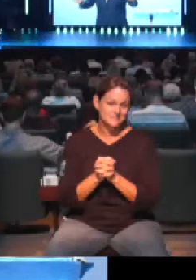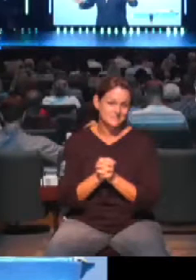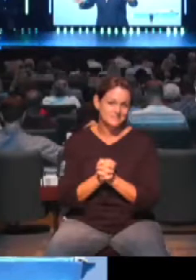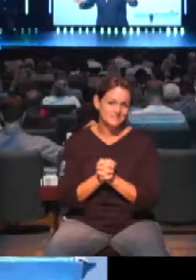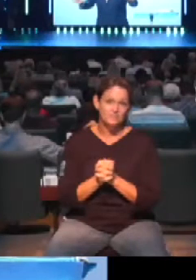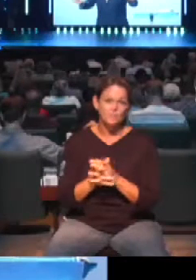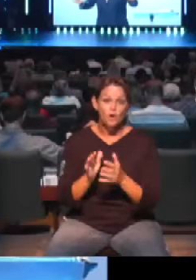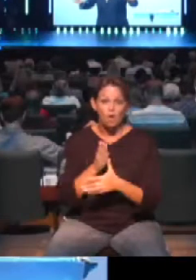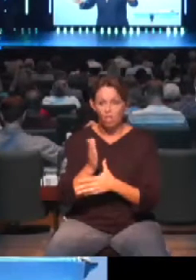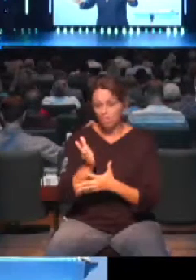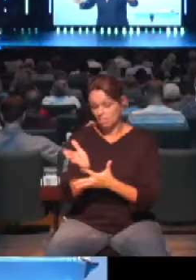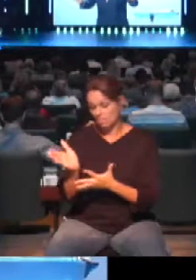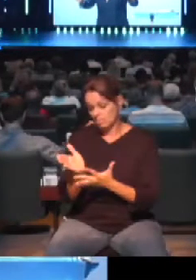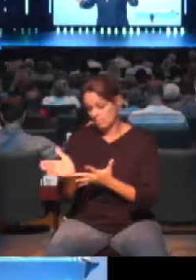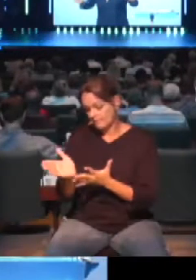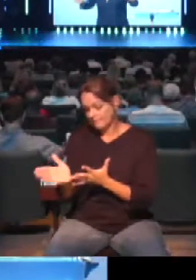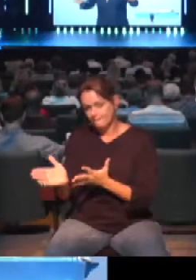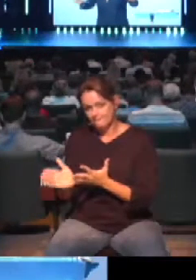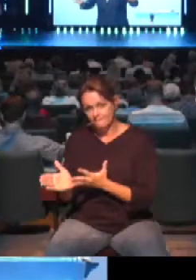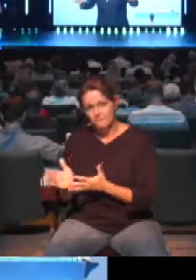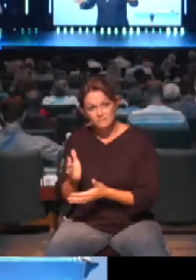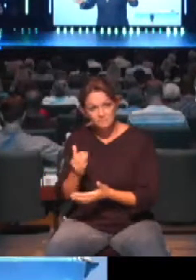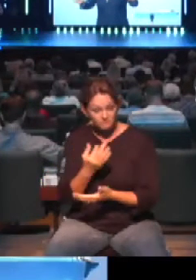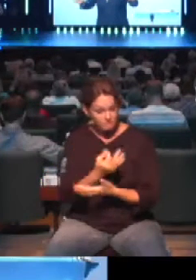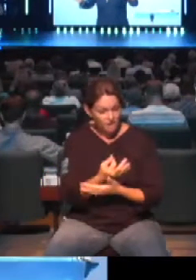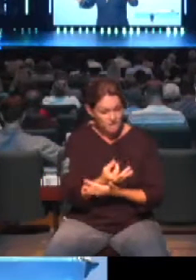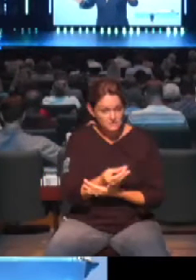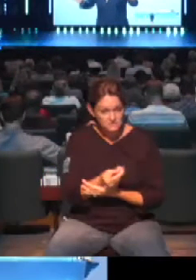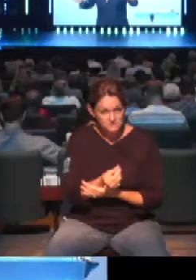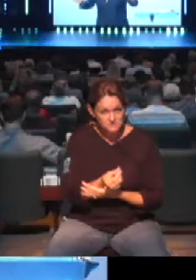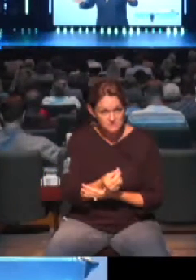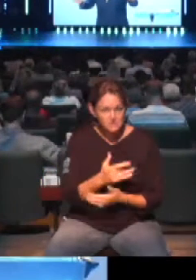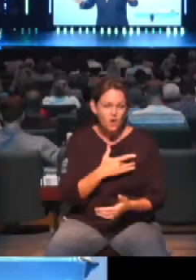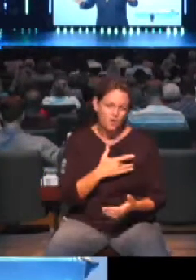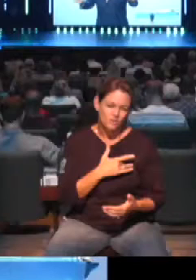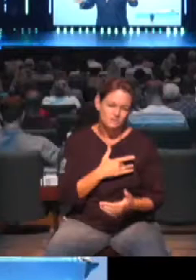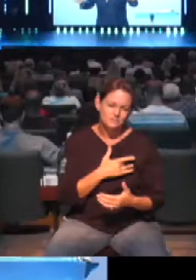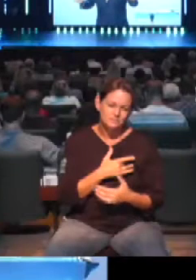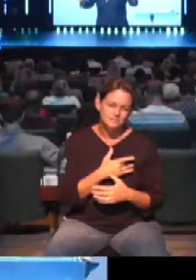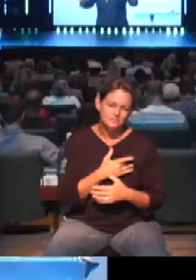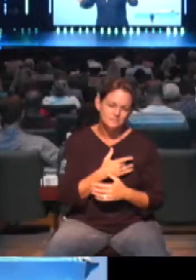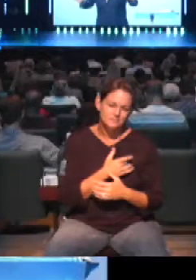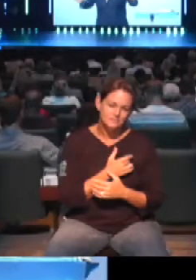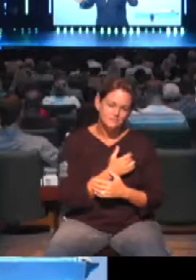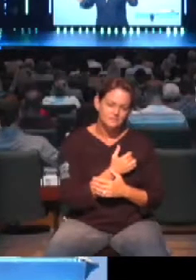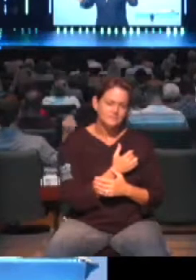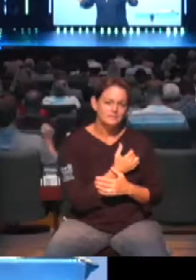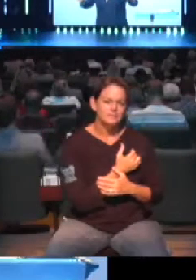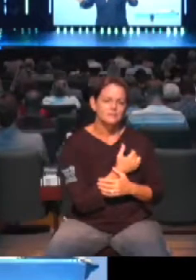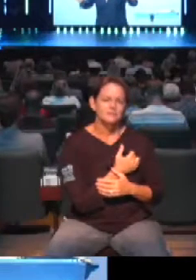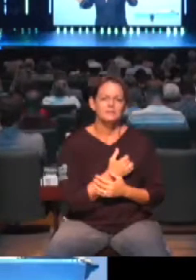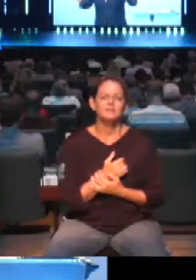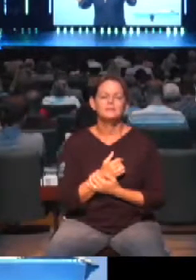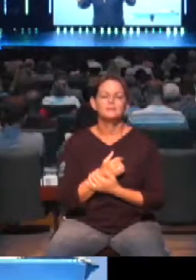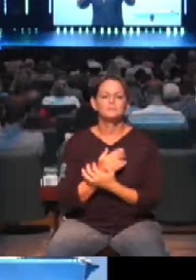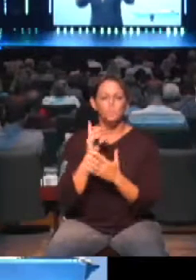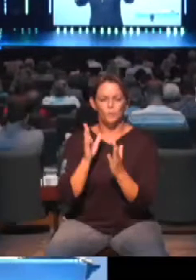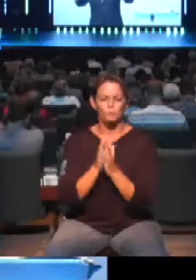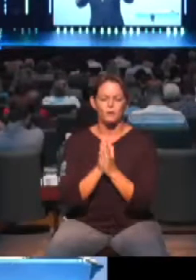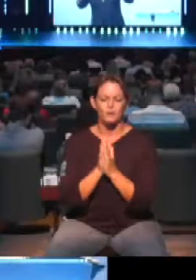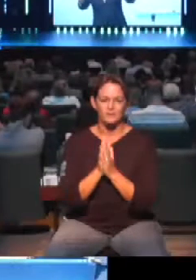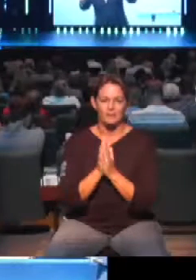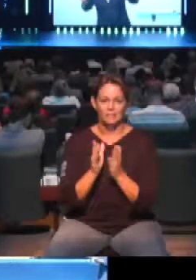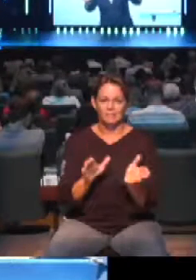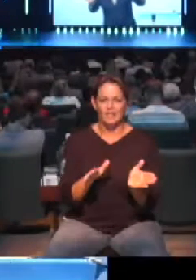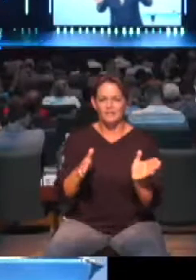in every area of your life. Not just your finances, but in your heart also. So I'm going to pray for you, and after I pray, then I'm going to